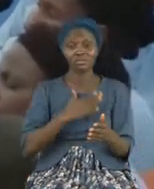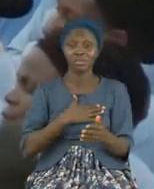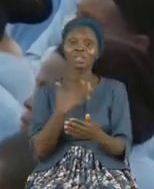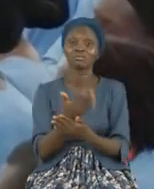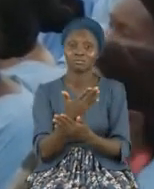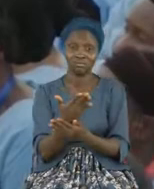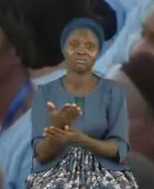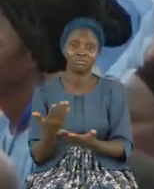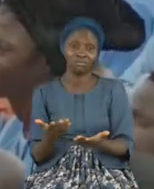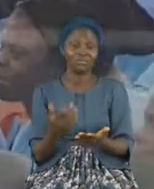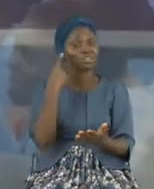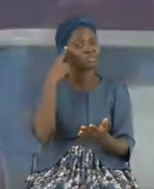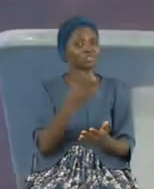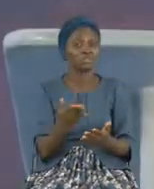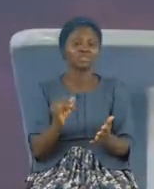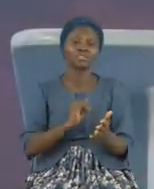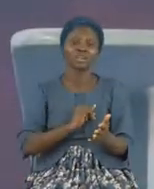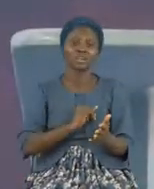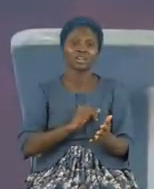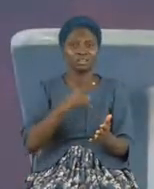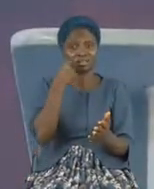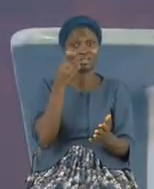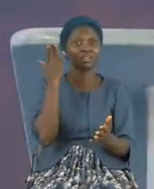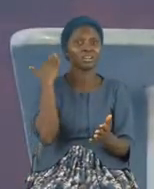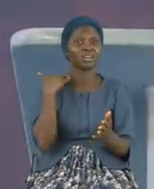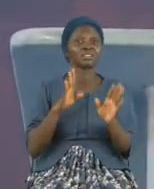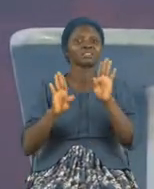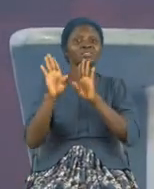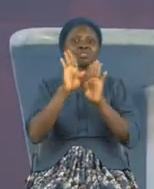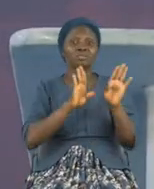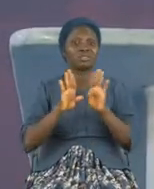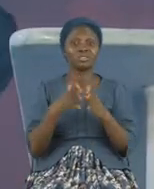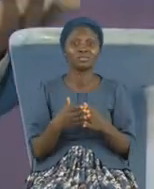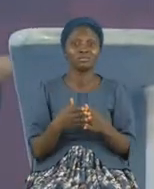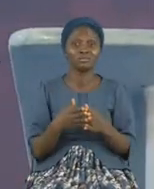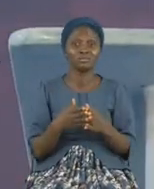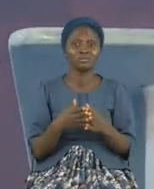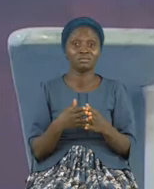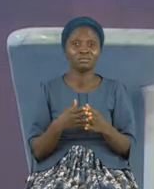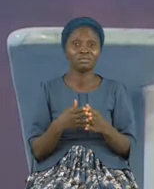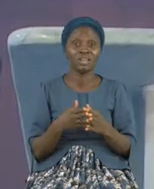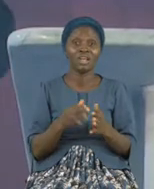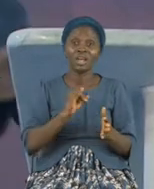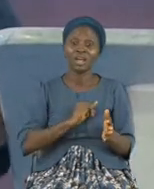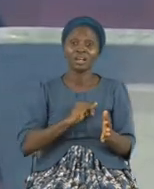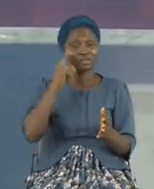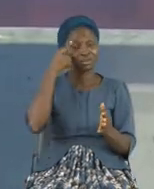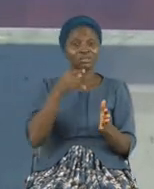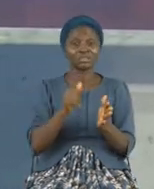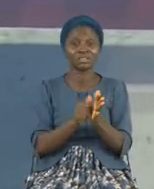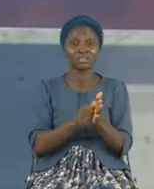the things I said last Sunday. I saw that turned some people off.